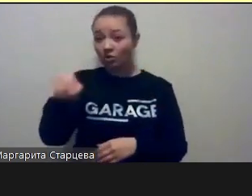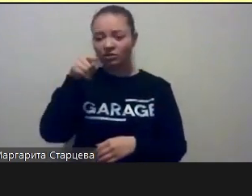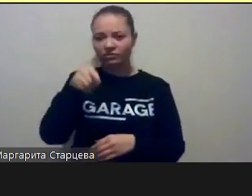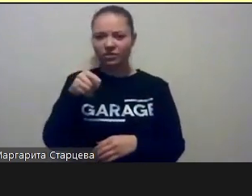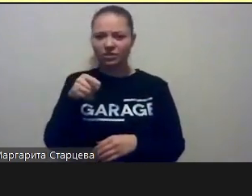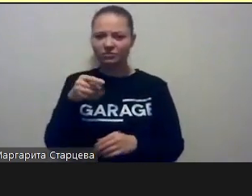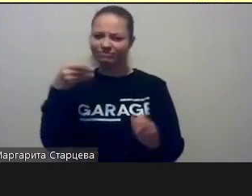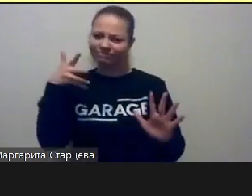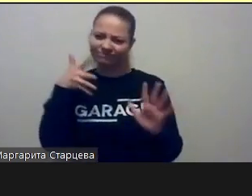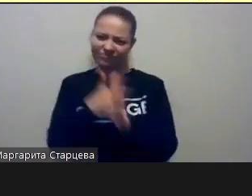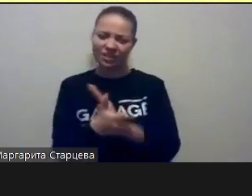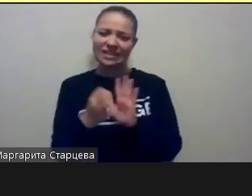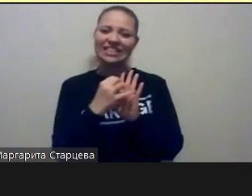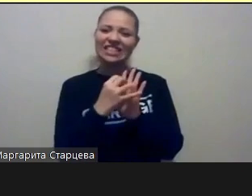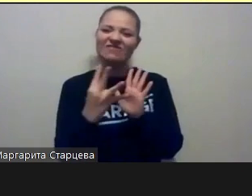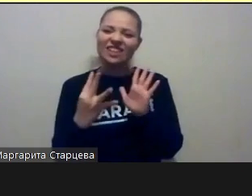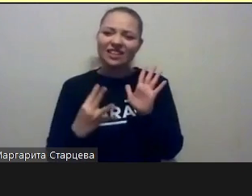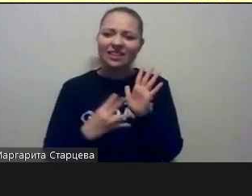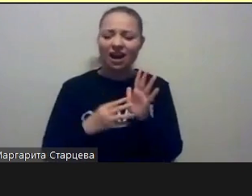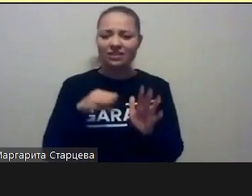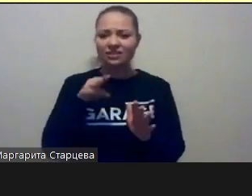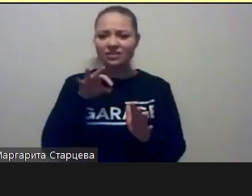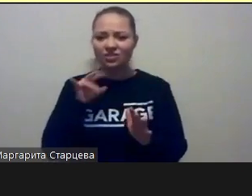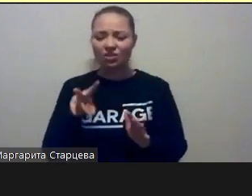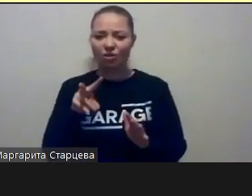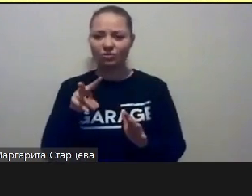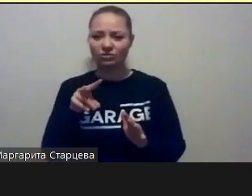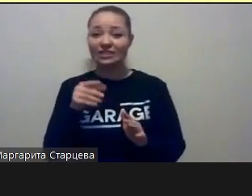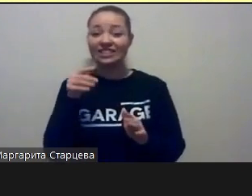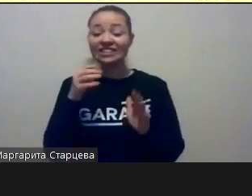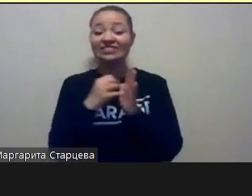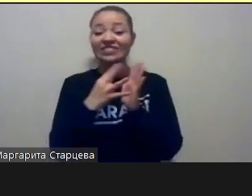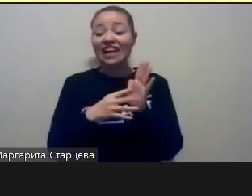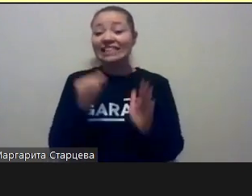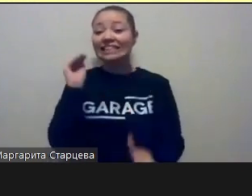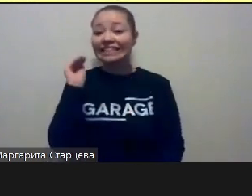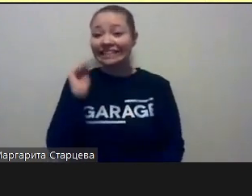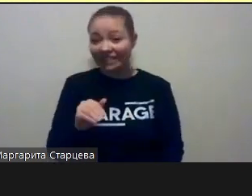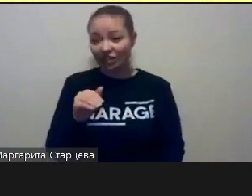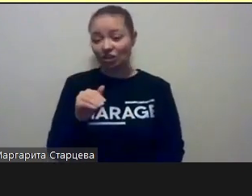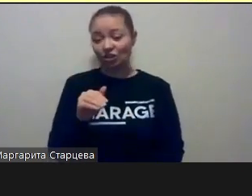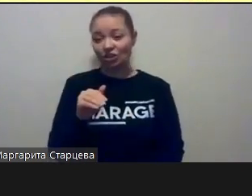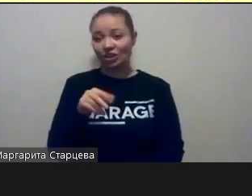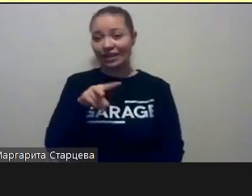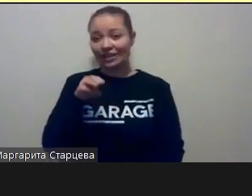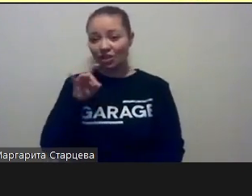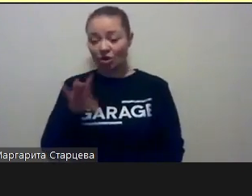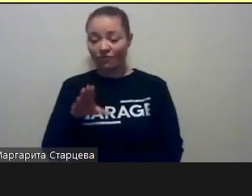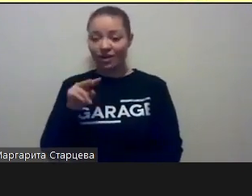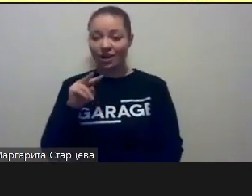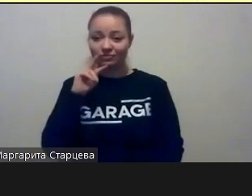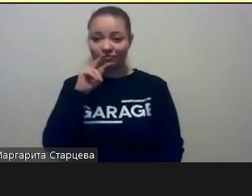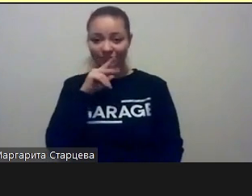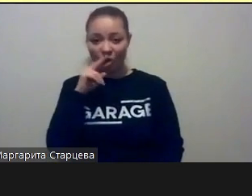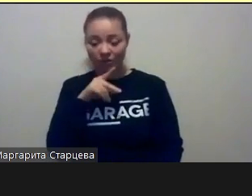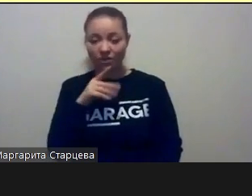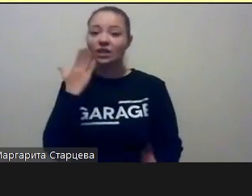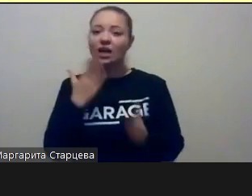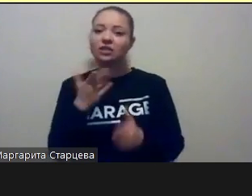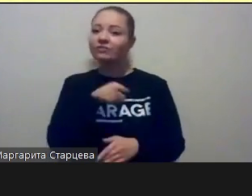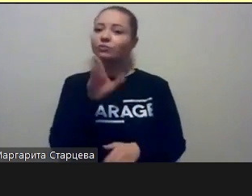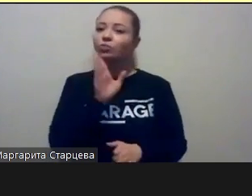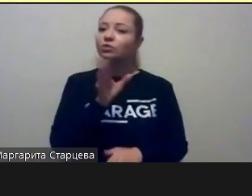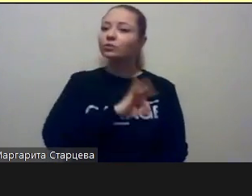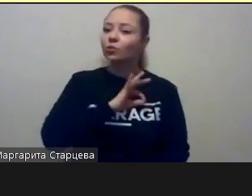19,306 liters of kerosene. By moving only with the sun and the wind, you will help to save 0.15 tons